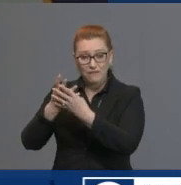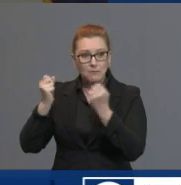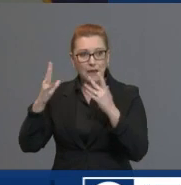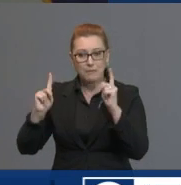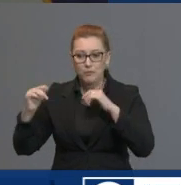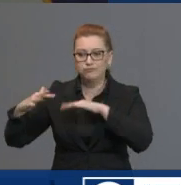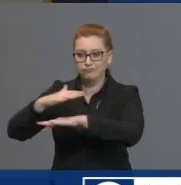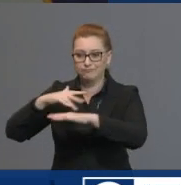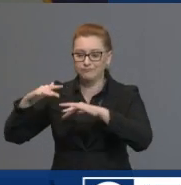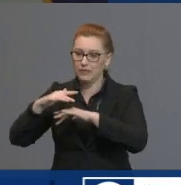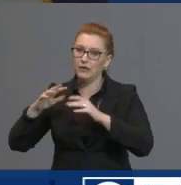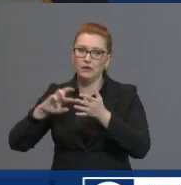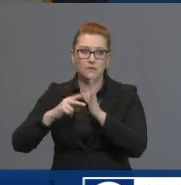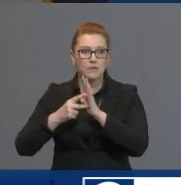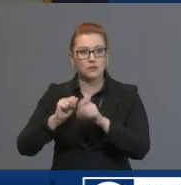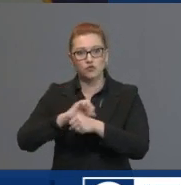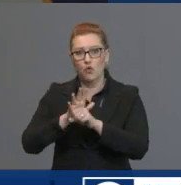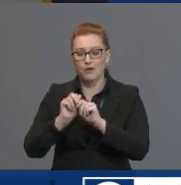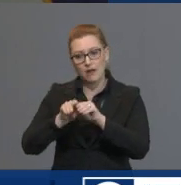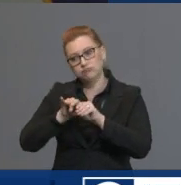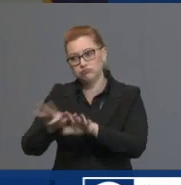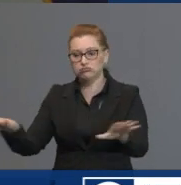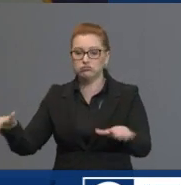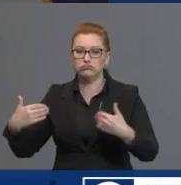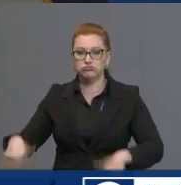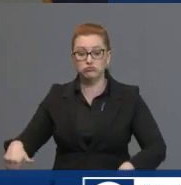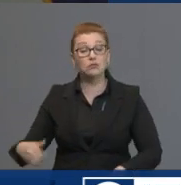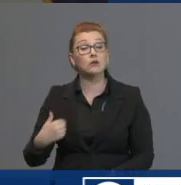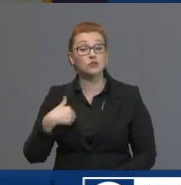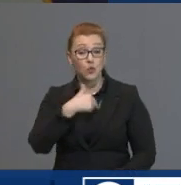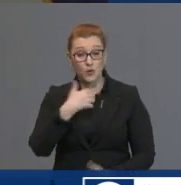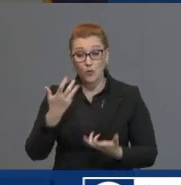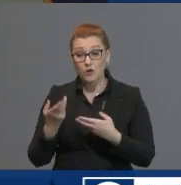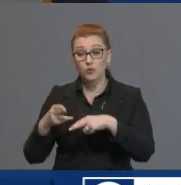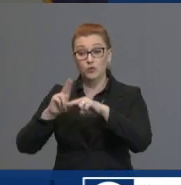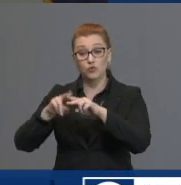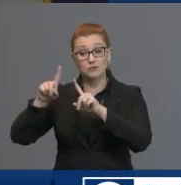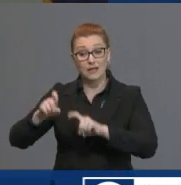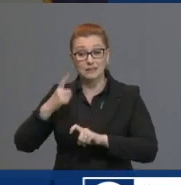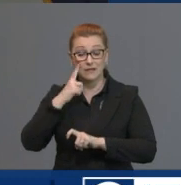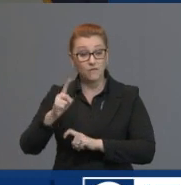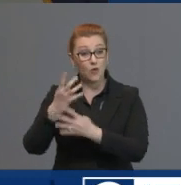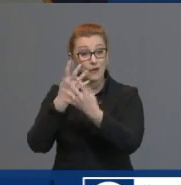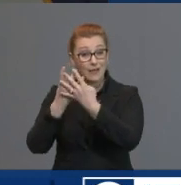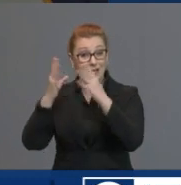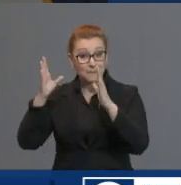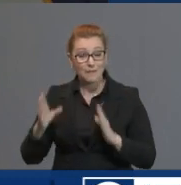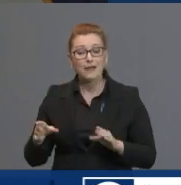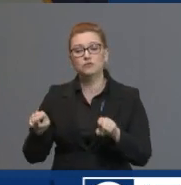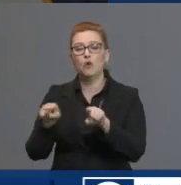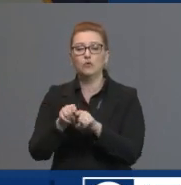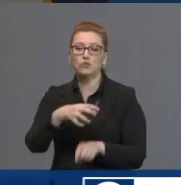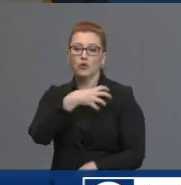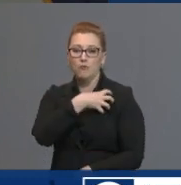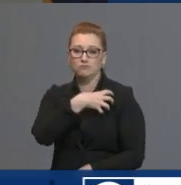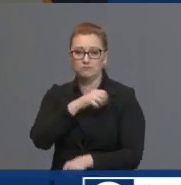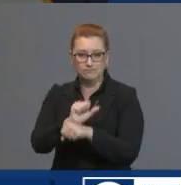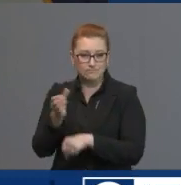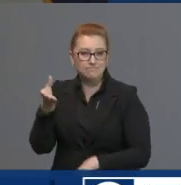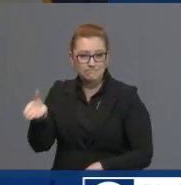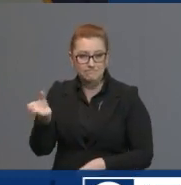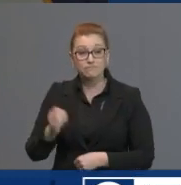congregate care settings, so we are going to be looking to expand testing capacity for our inmates and our correctional officers. So